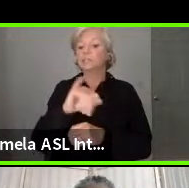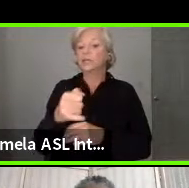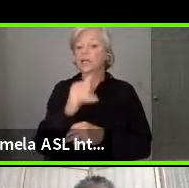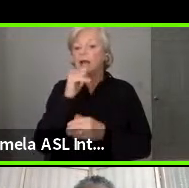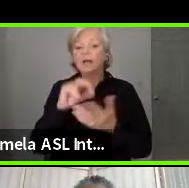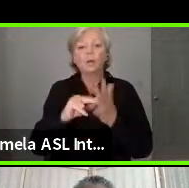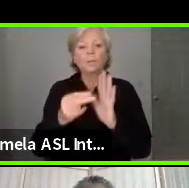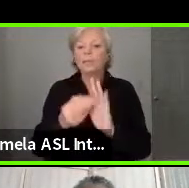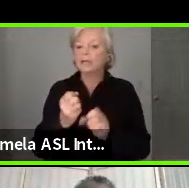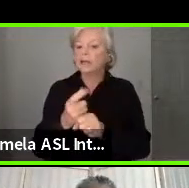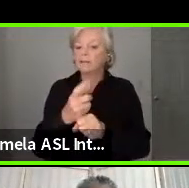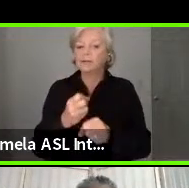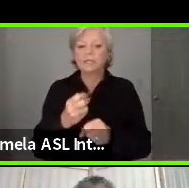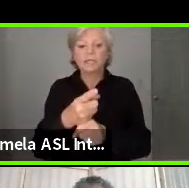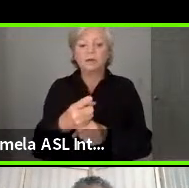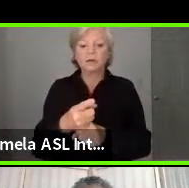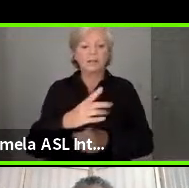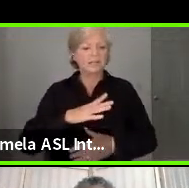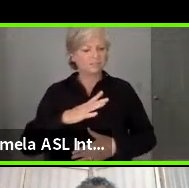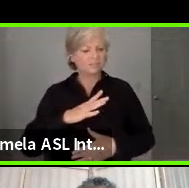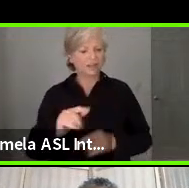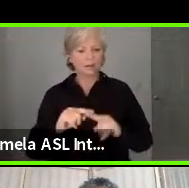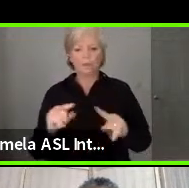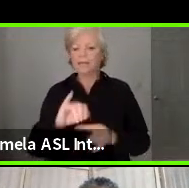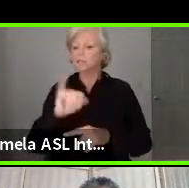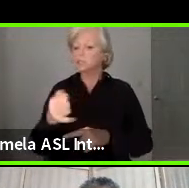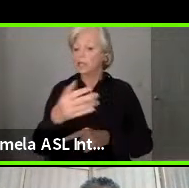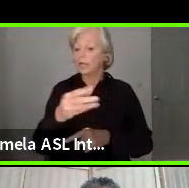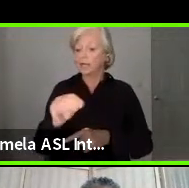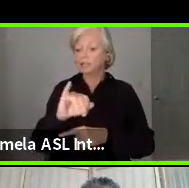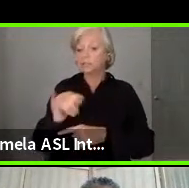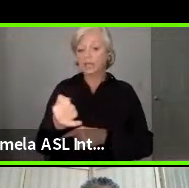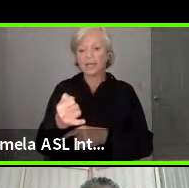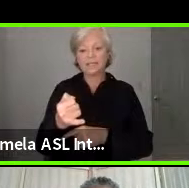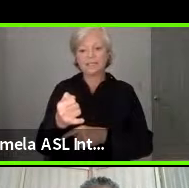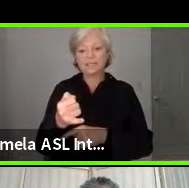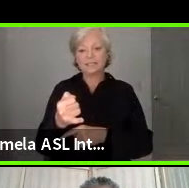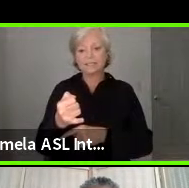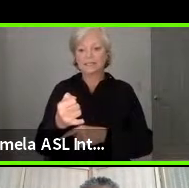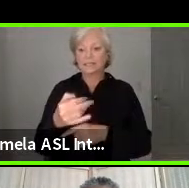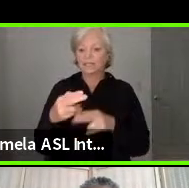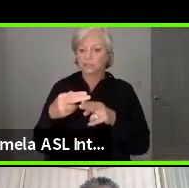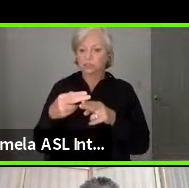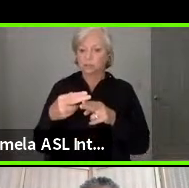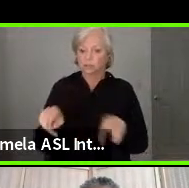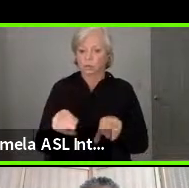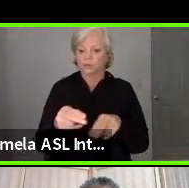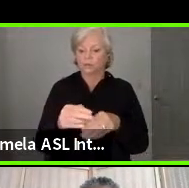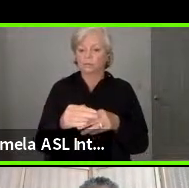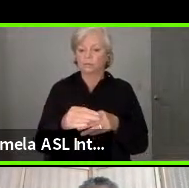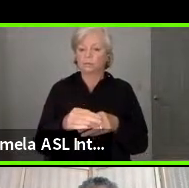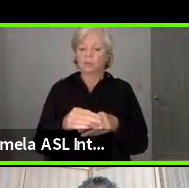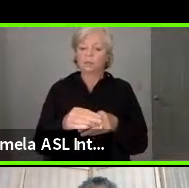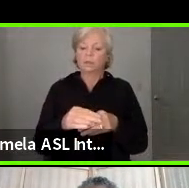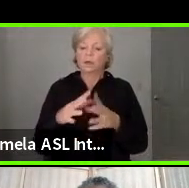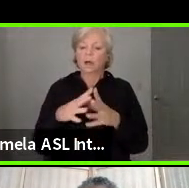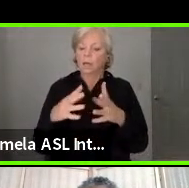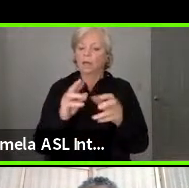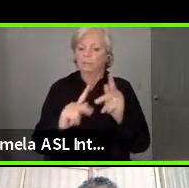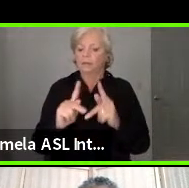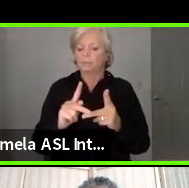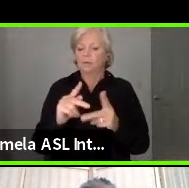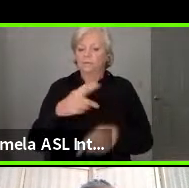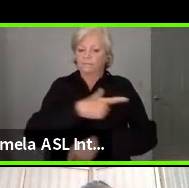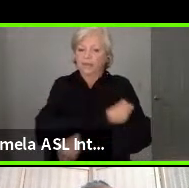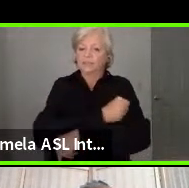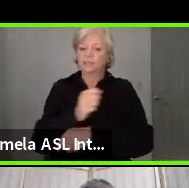might, that's fine. But J&J's interval is super duper short. So we have a bunch of people who got vaccinated in March and April who are like needed